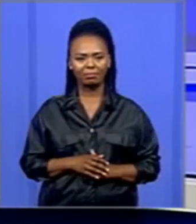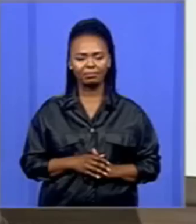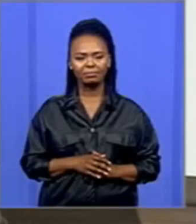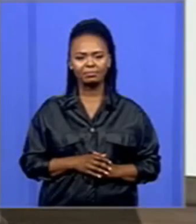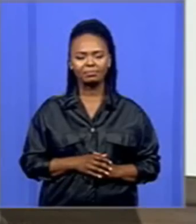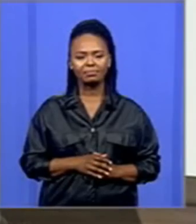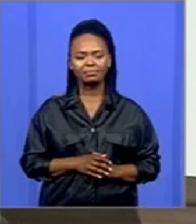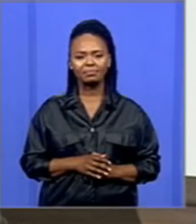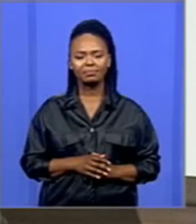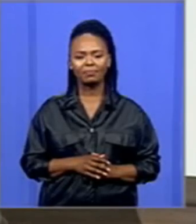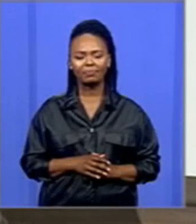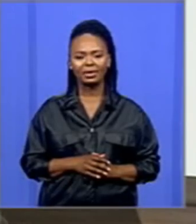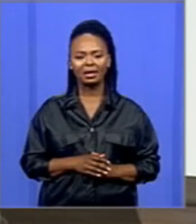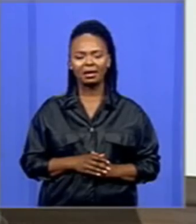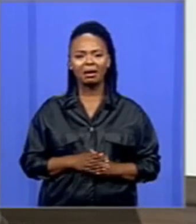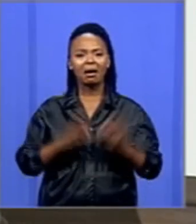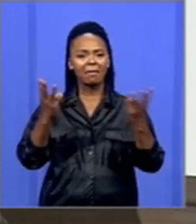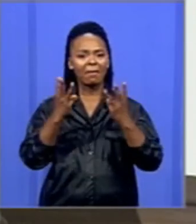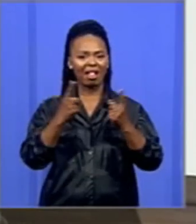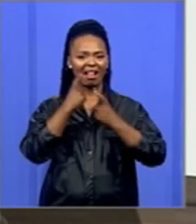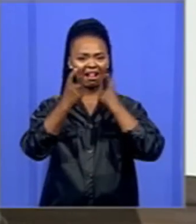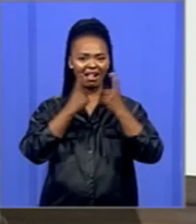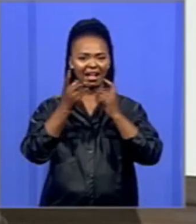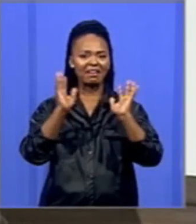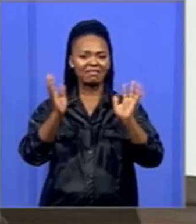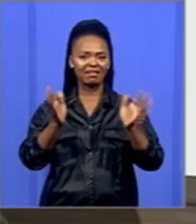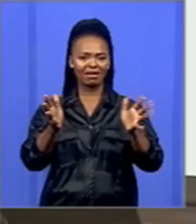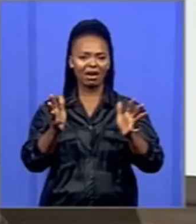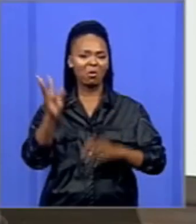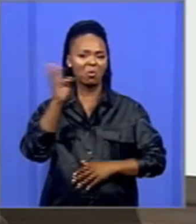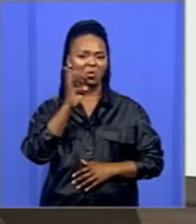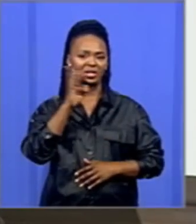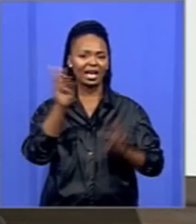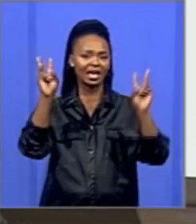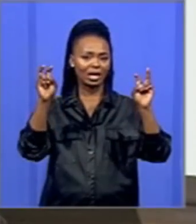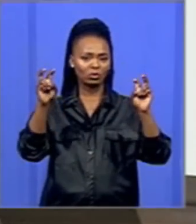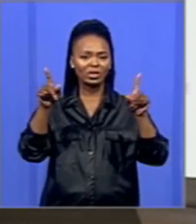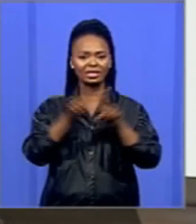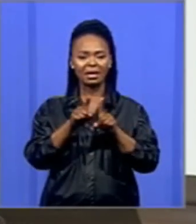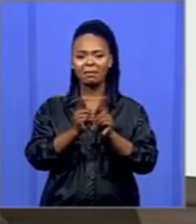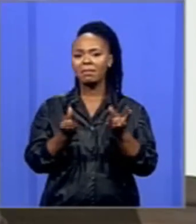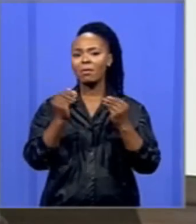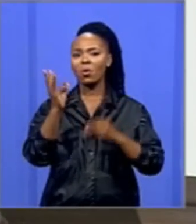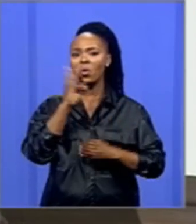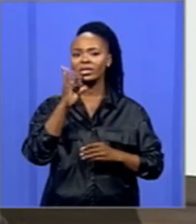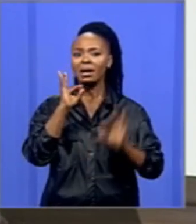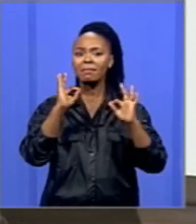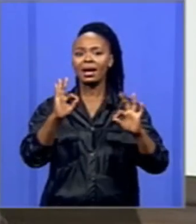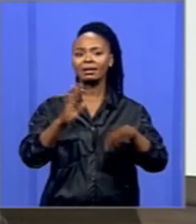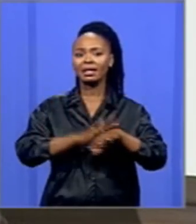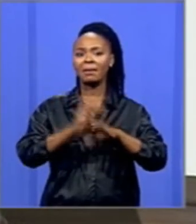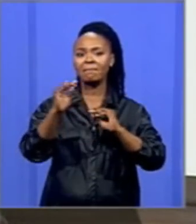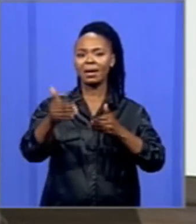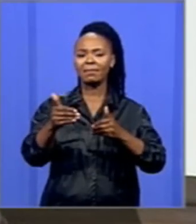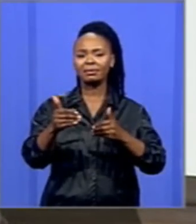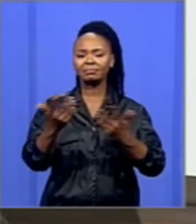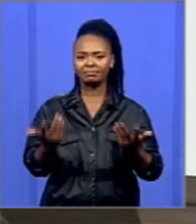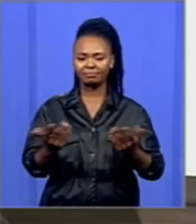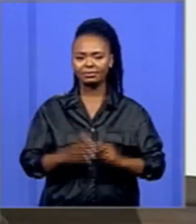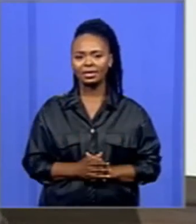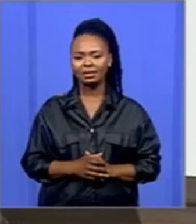There were people who were complaining about water, that they don't get water at particular times, then water gets opened